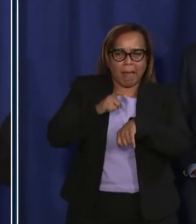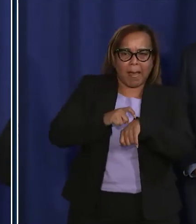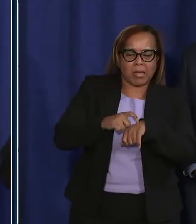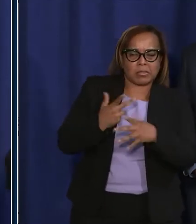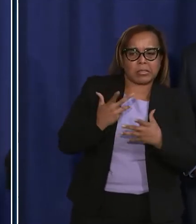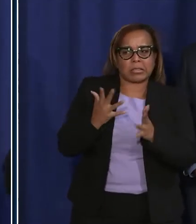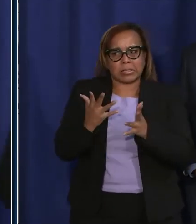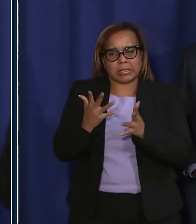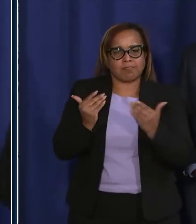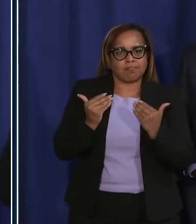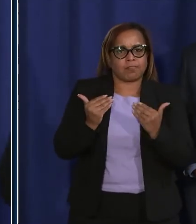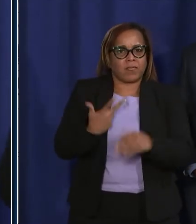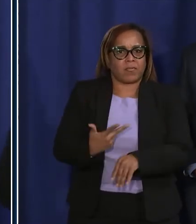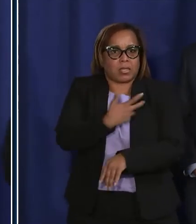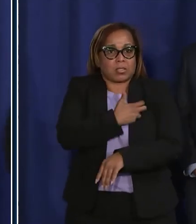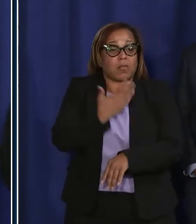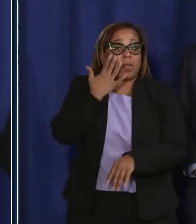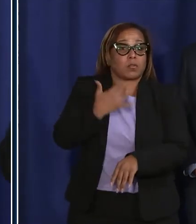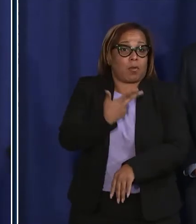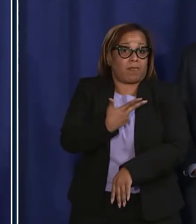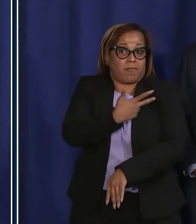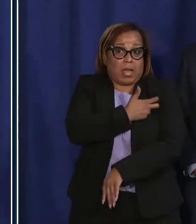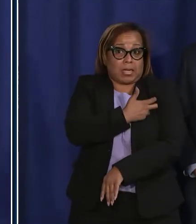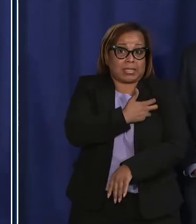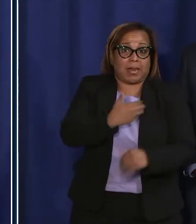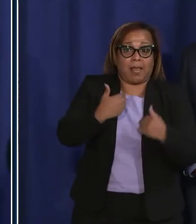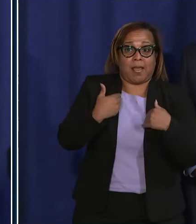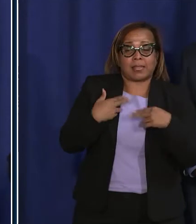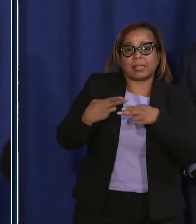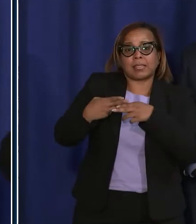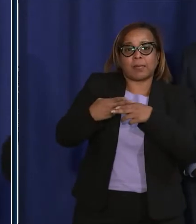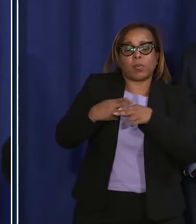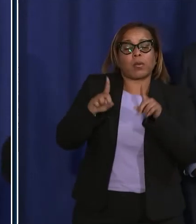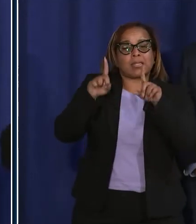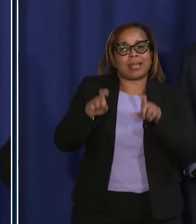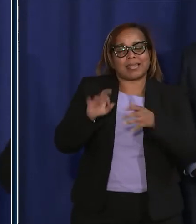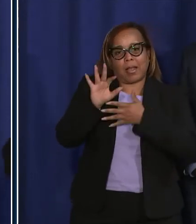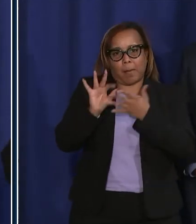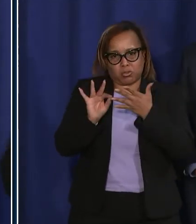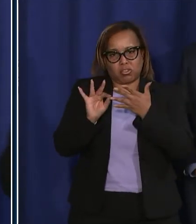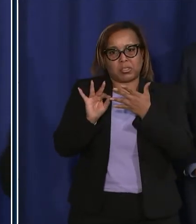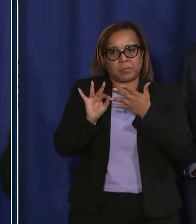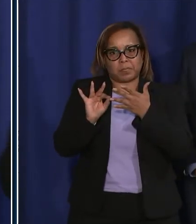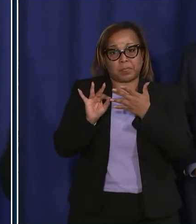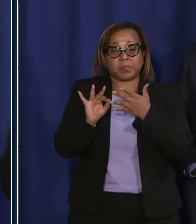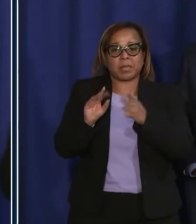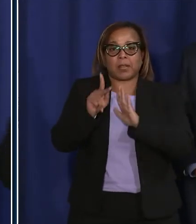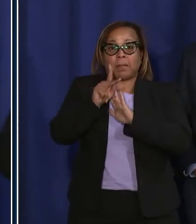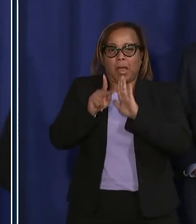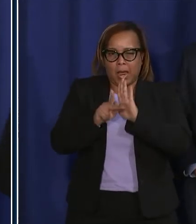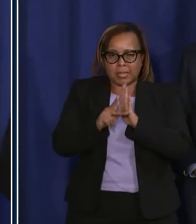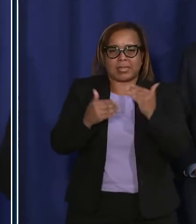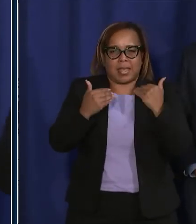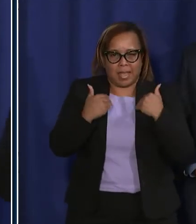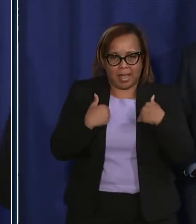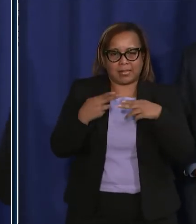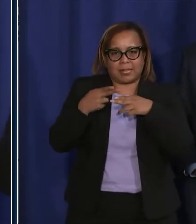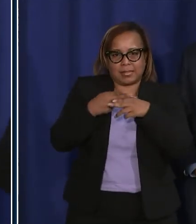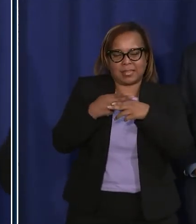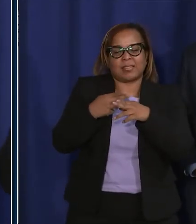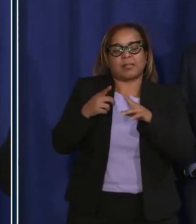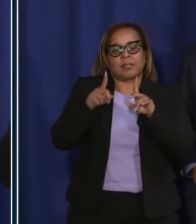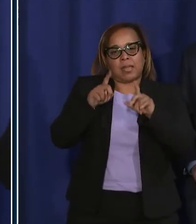get vaccinated, which is why our vaccine has a temporary testing option. Our vaccine policy has a temporary testing